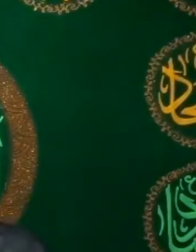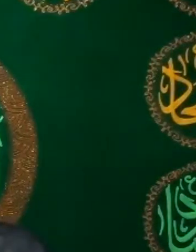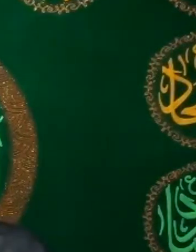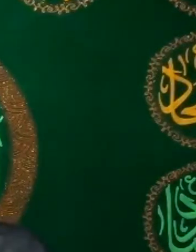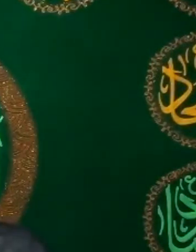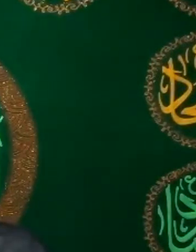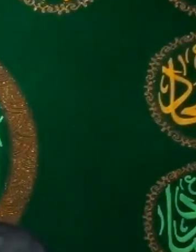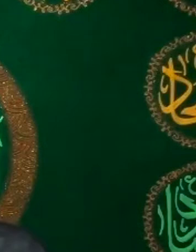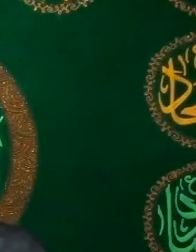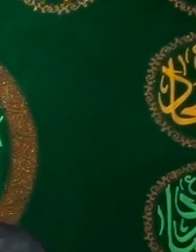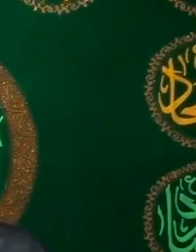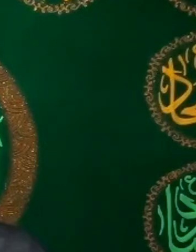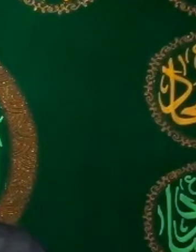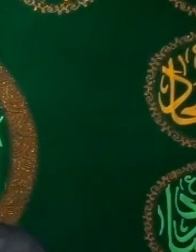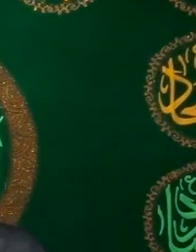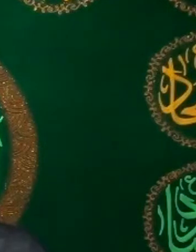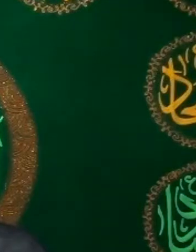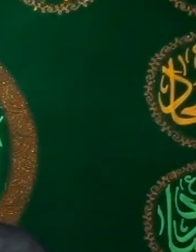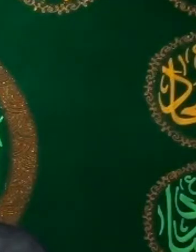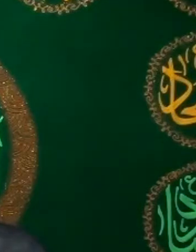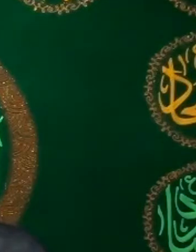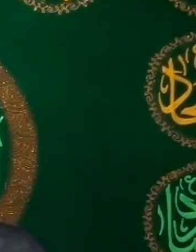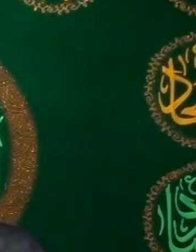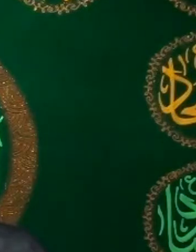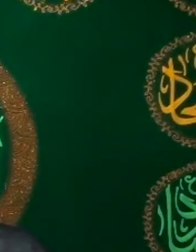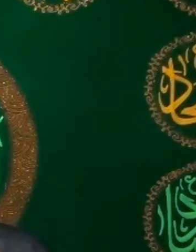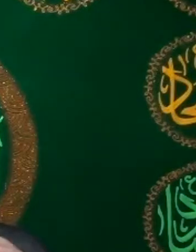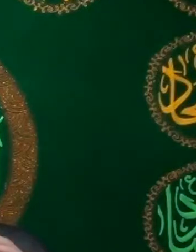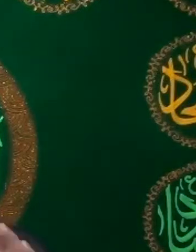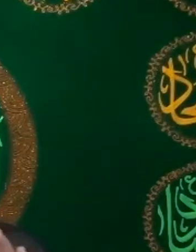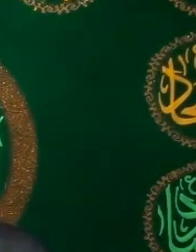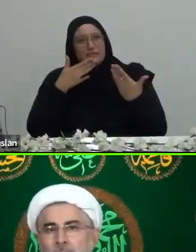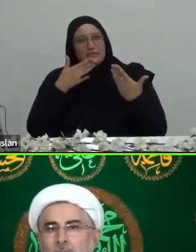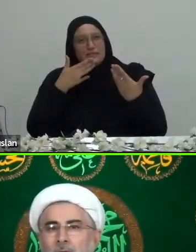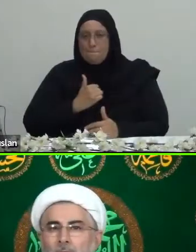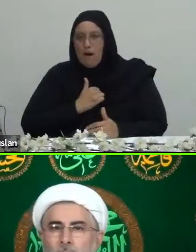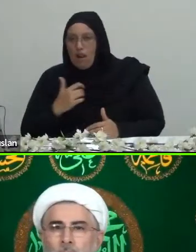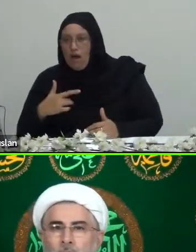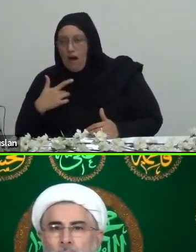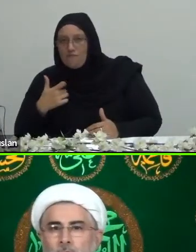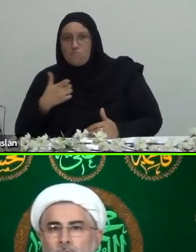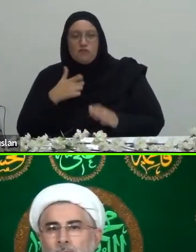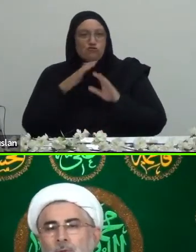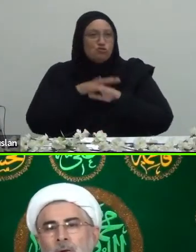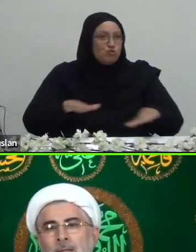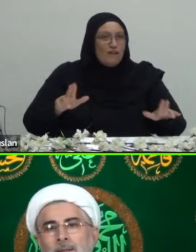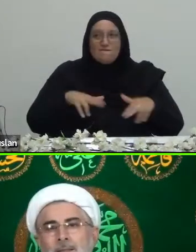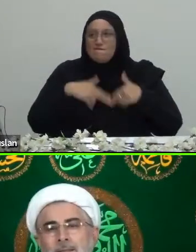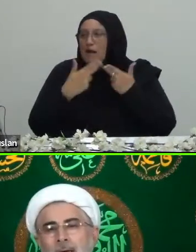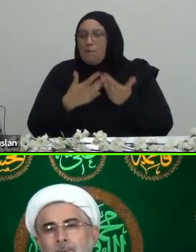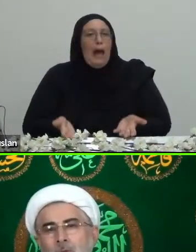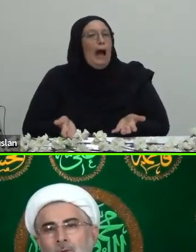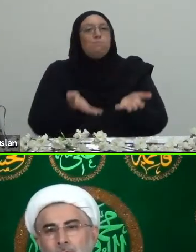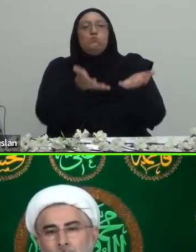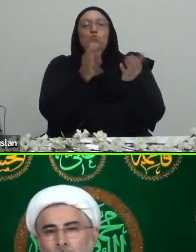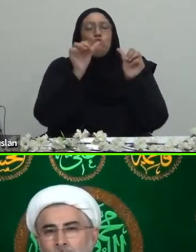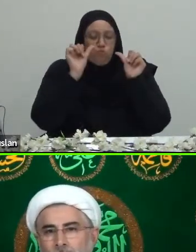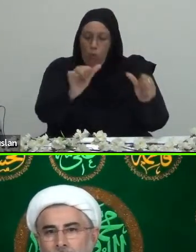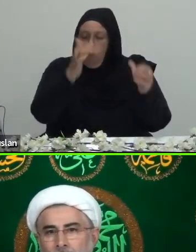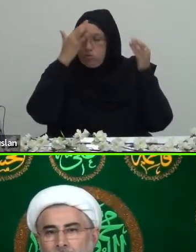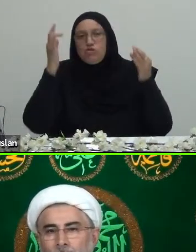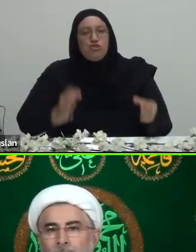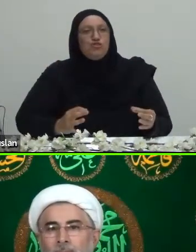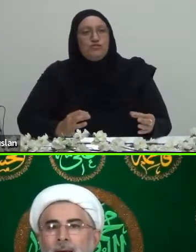to distribute it among your children, wife, and family members, strangers, how you wish to distribute, this is absolutely to